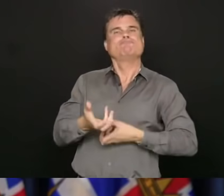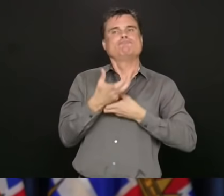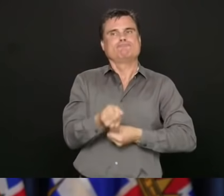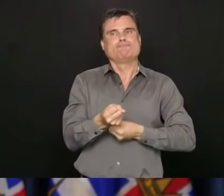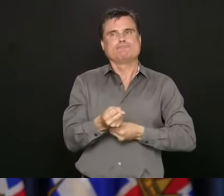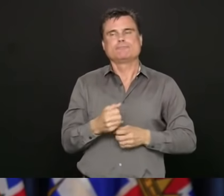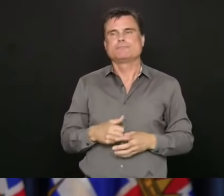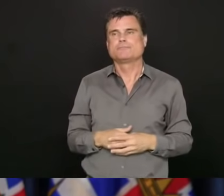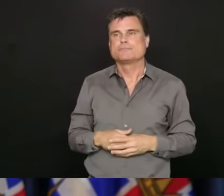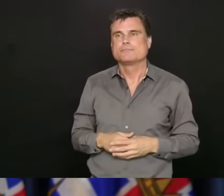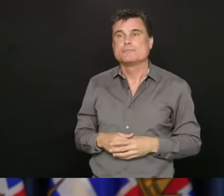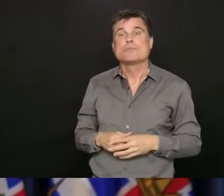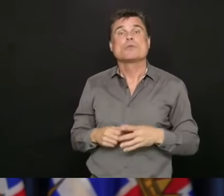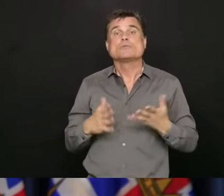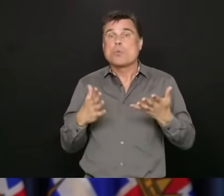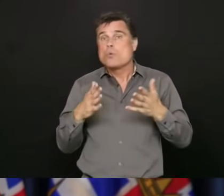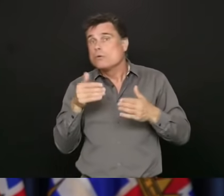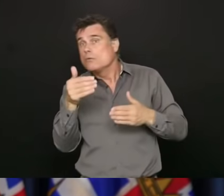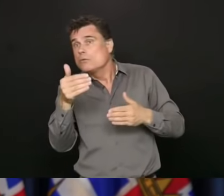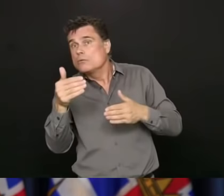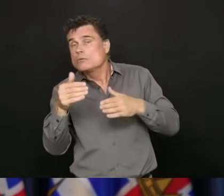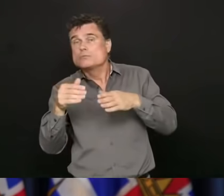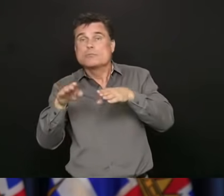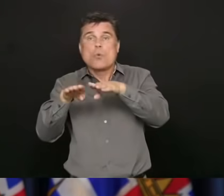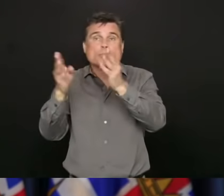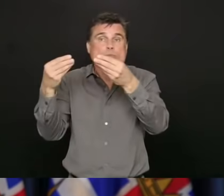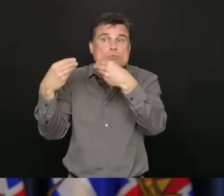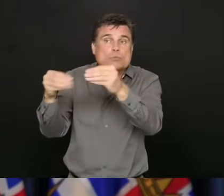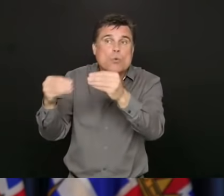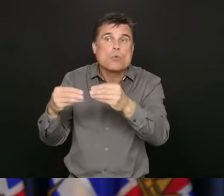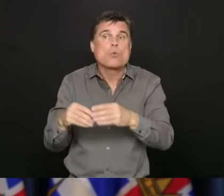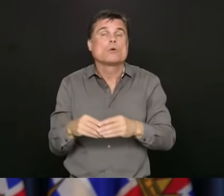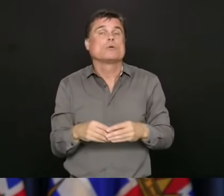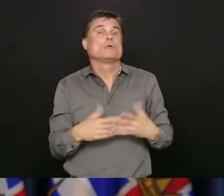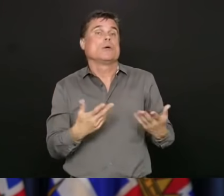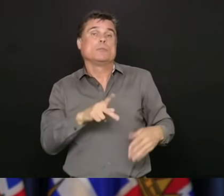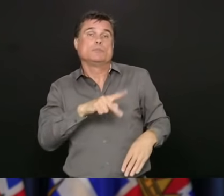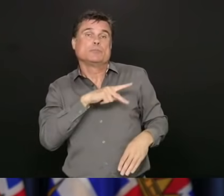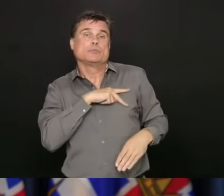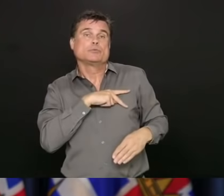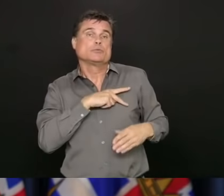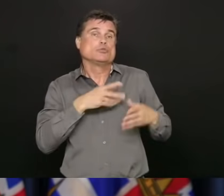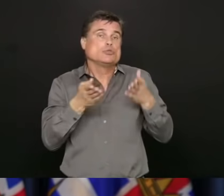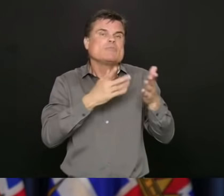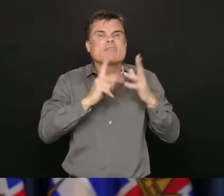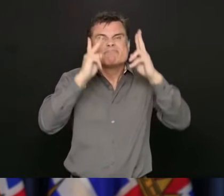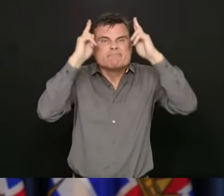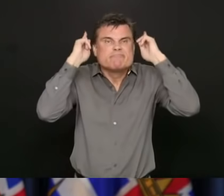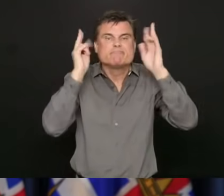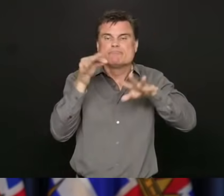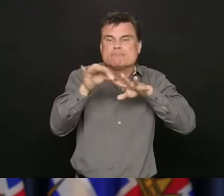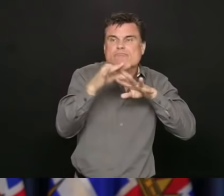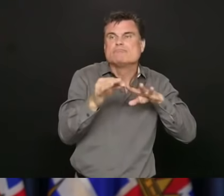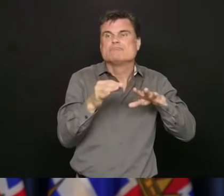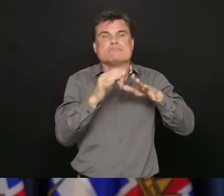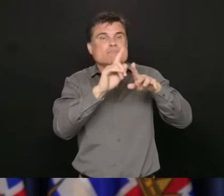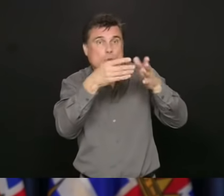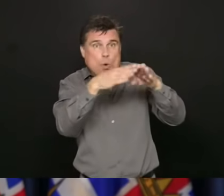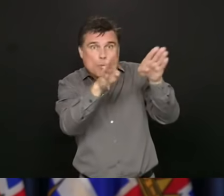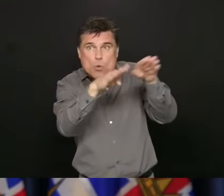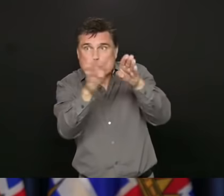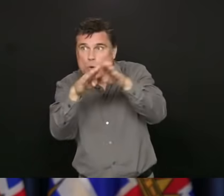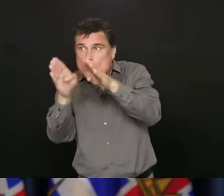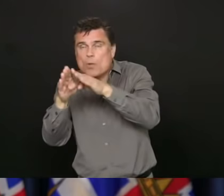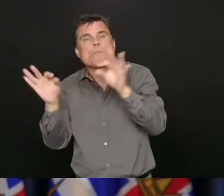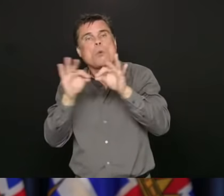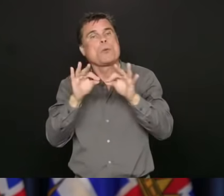will be successful is if people are comfortable that they're safe. And a whole host of other parts of the economy are going to be challenged. There's